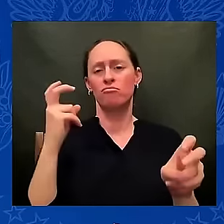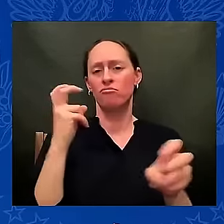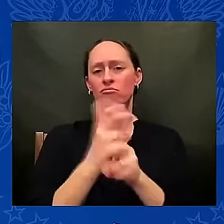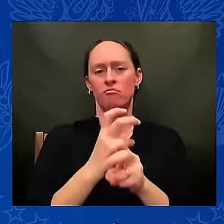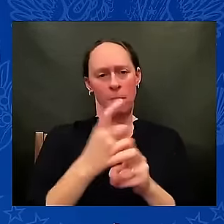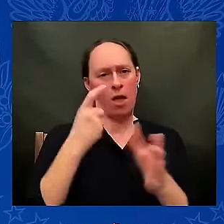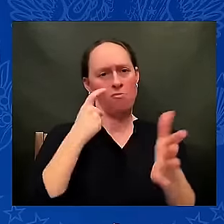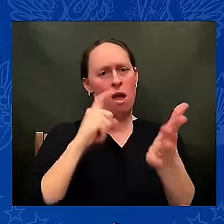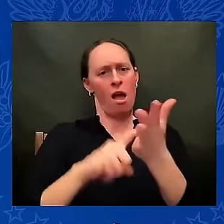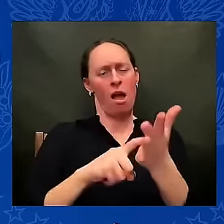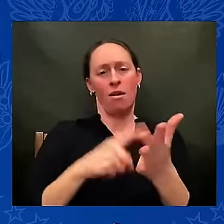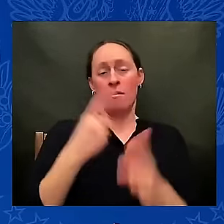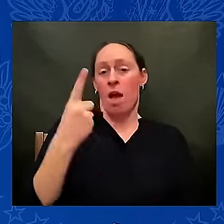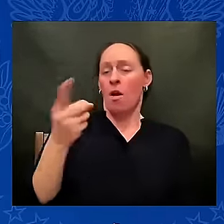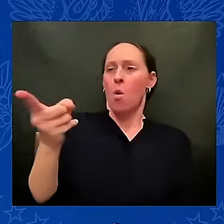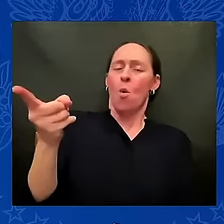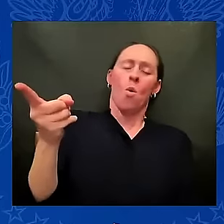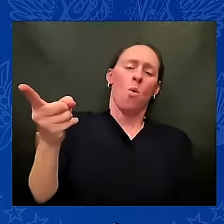Interior Secretary.